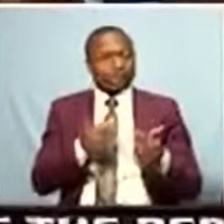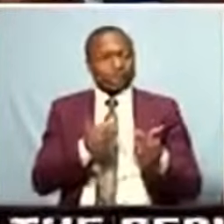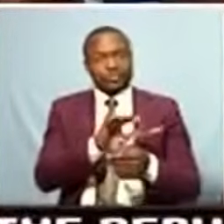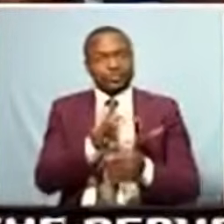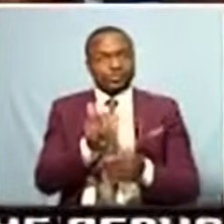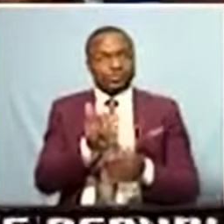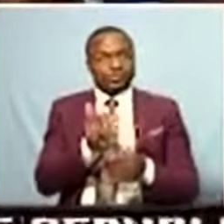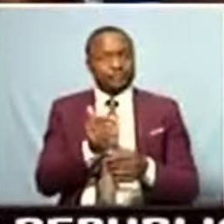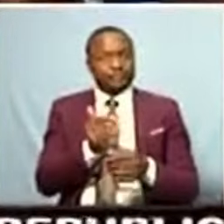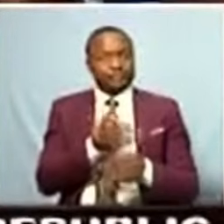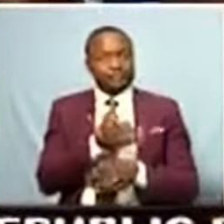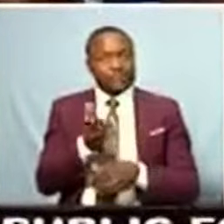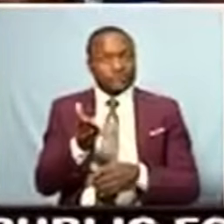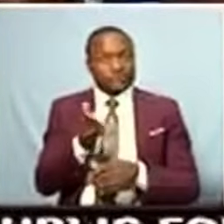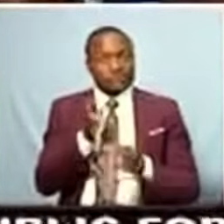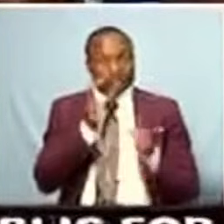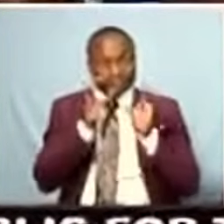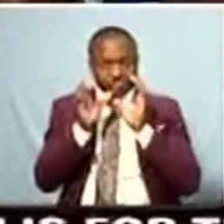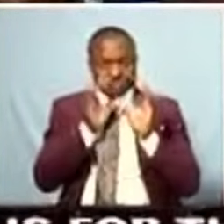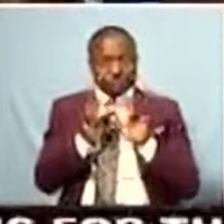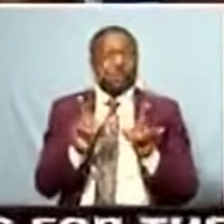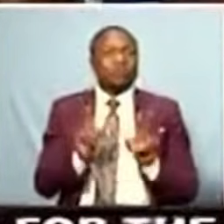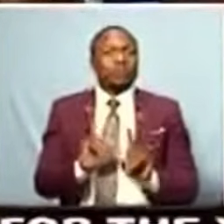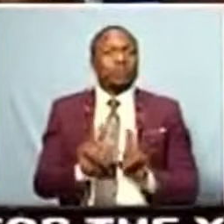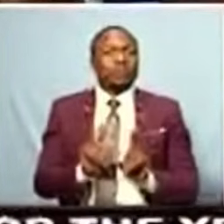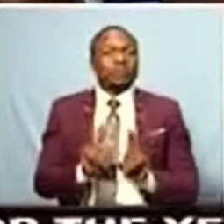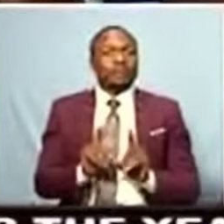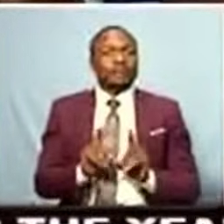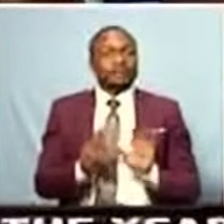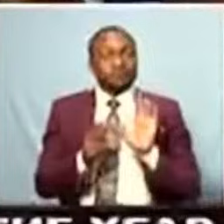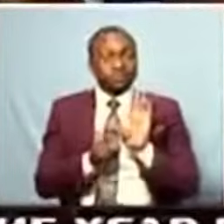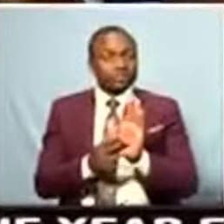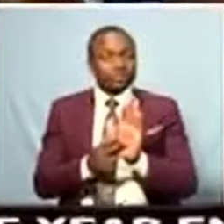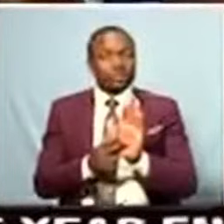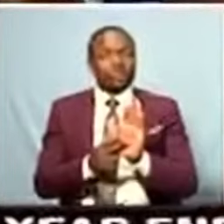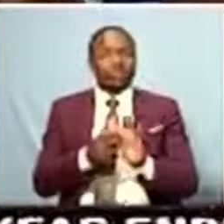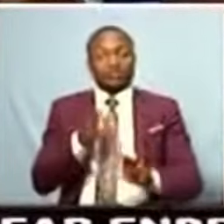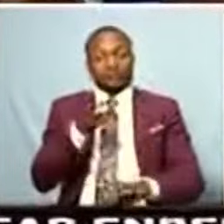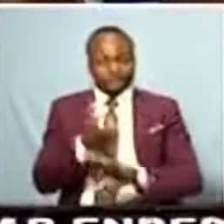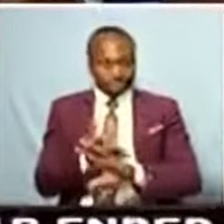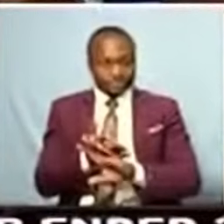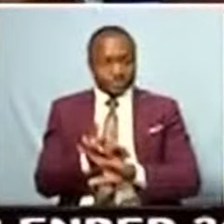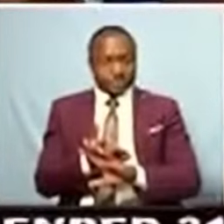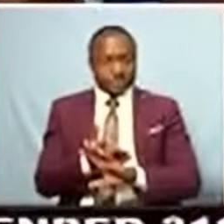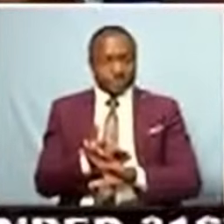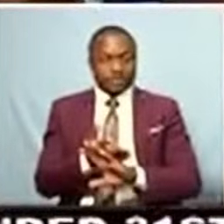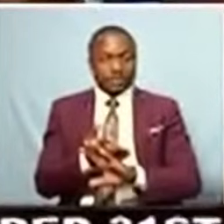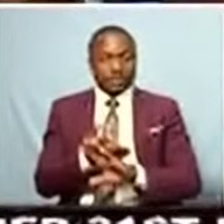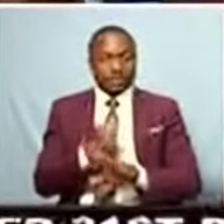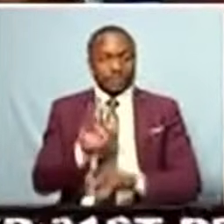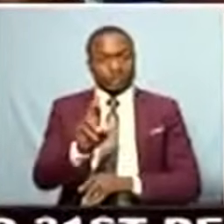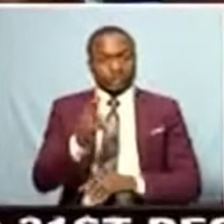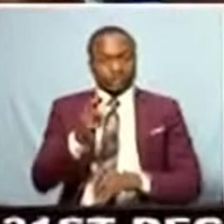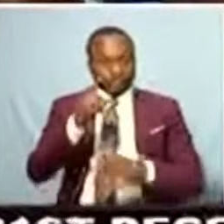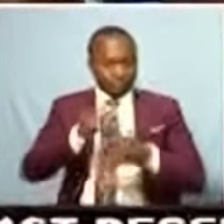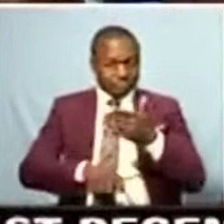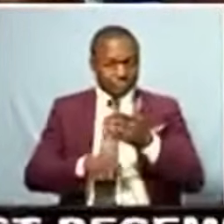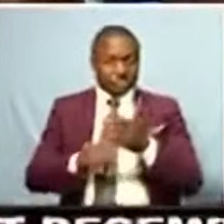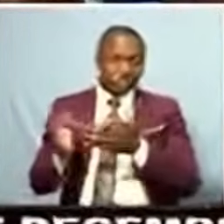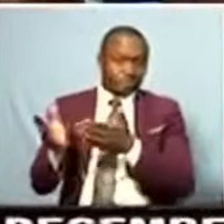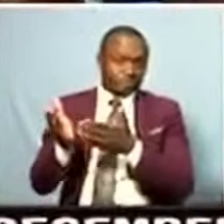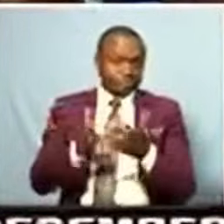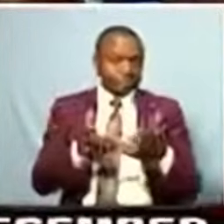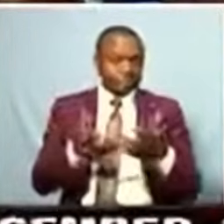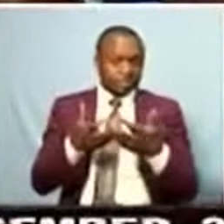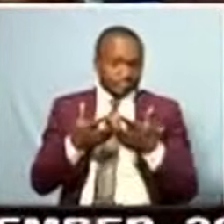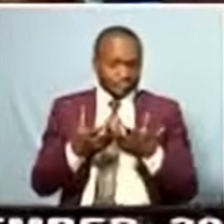communication where it demonstrated the impossibility of recovering costs of bringing that